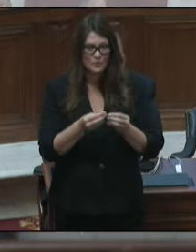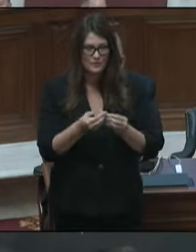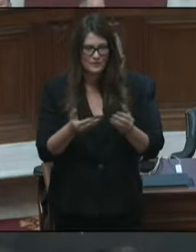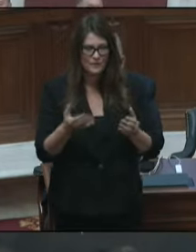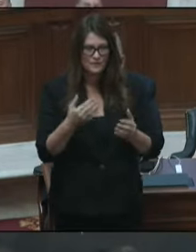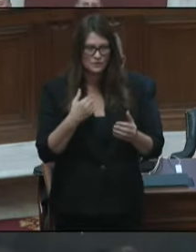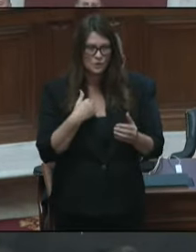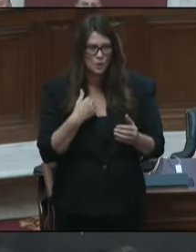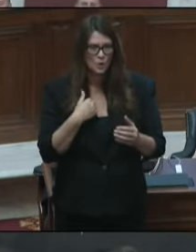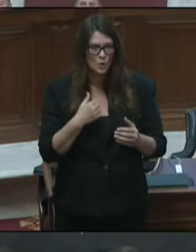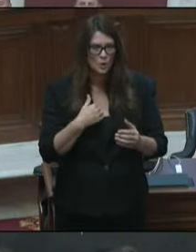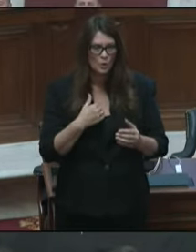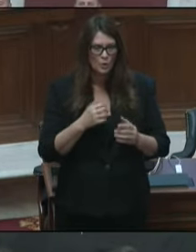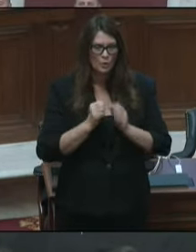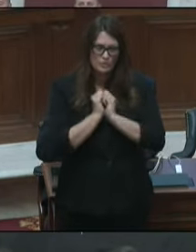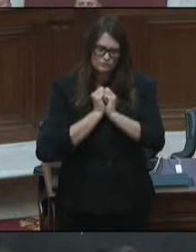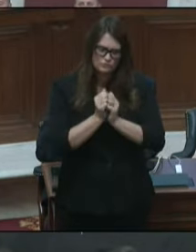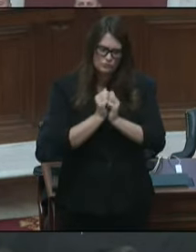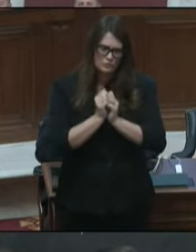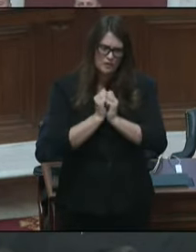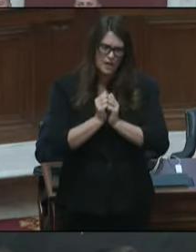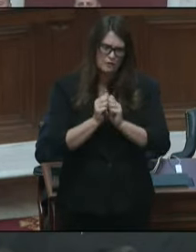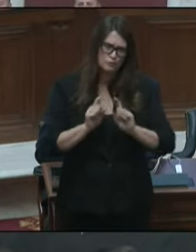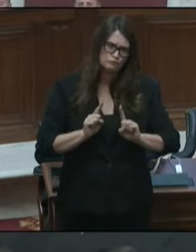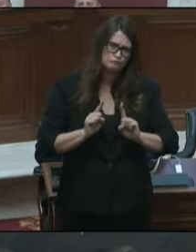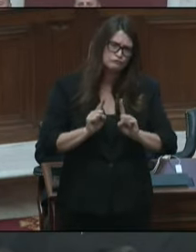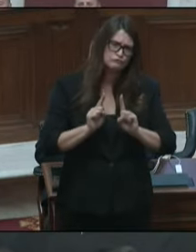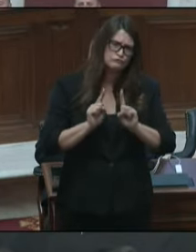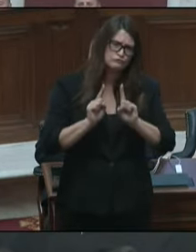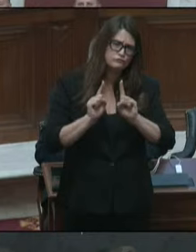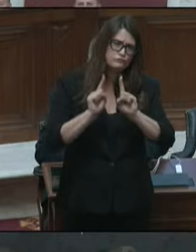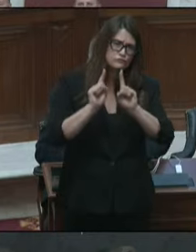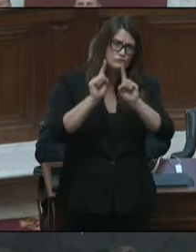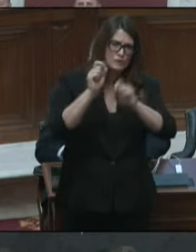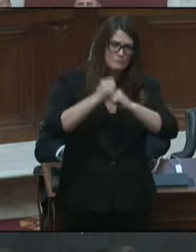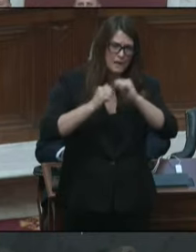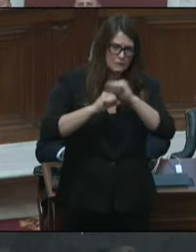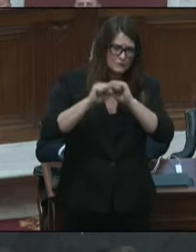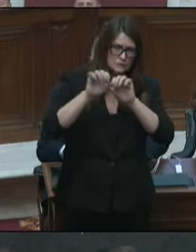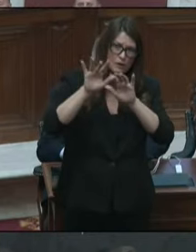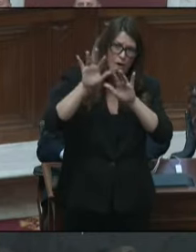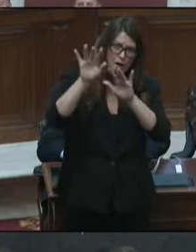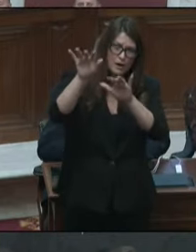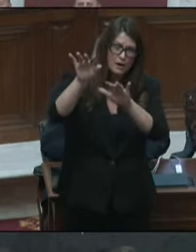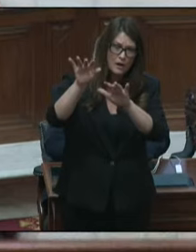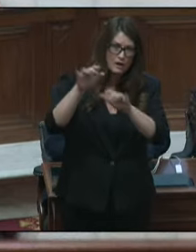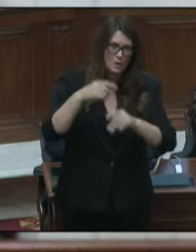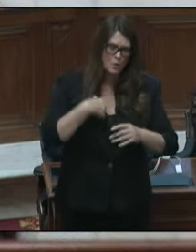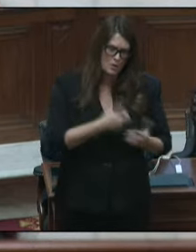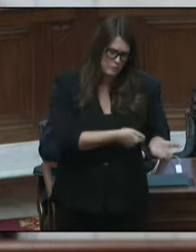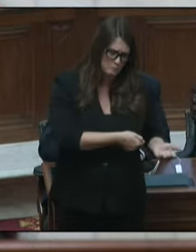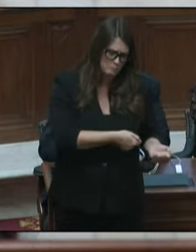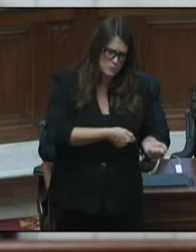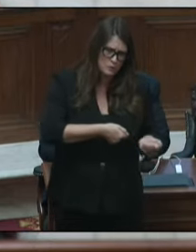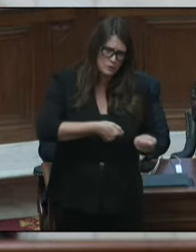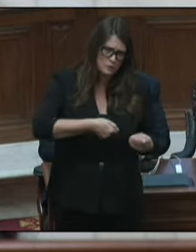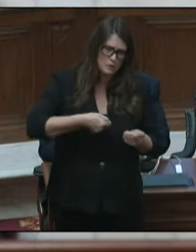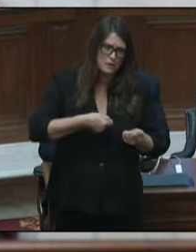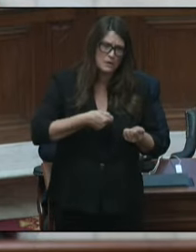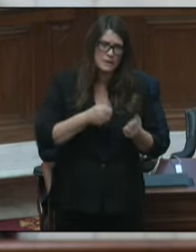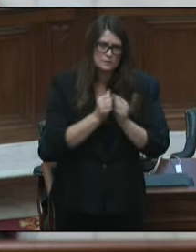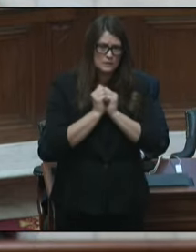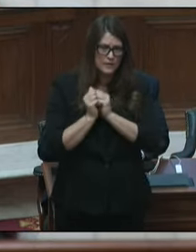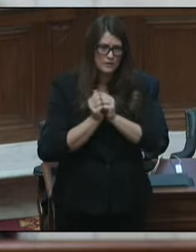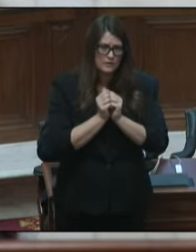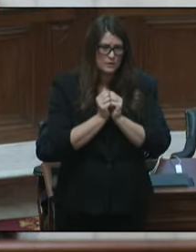We've climbed that mountain together. We've pulled the rope together. Every step of the